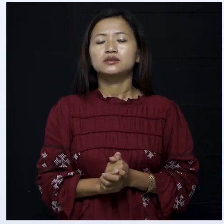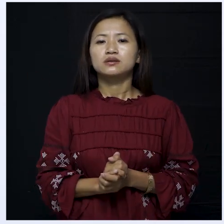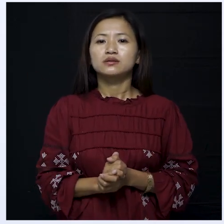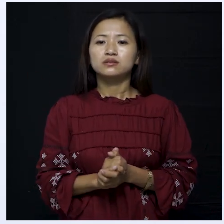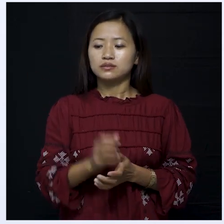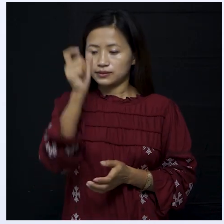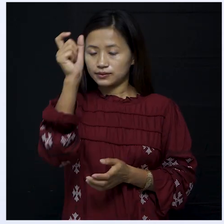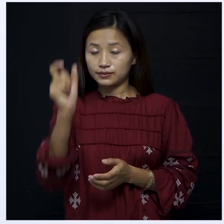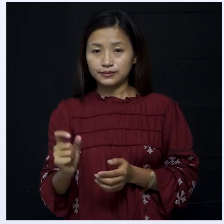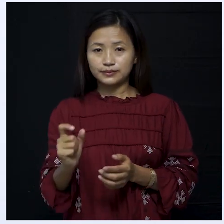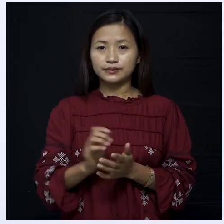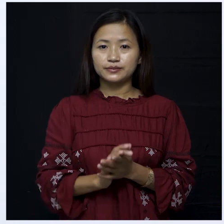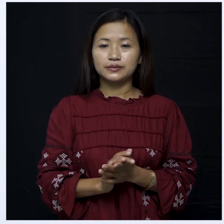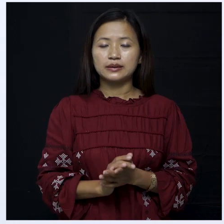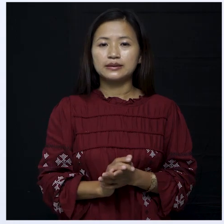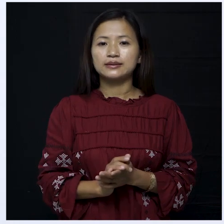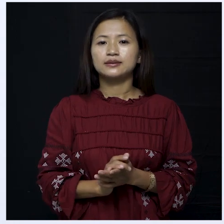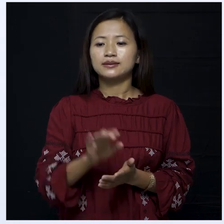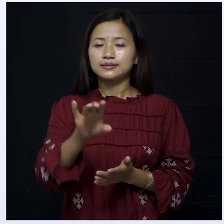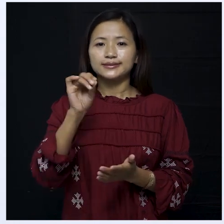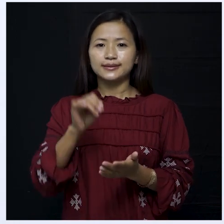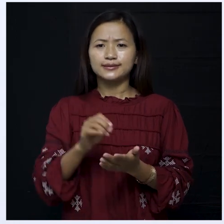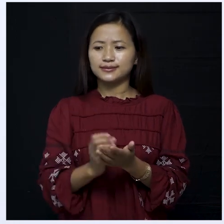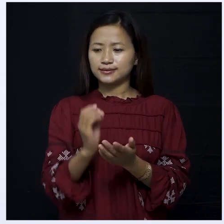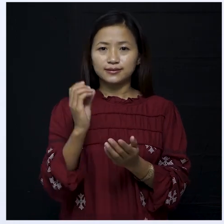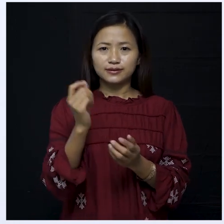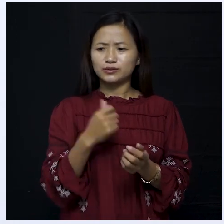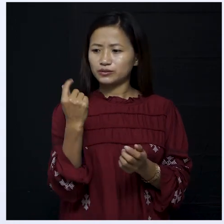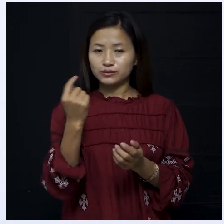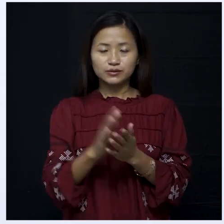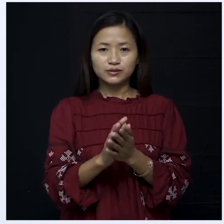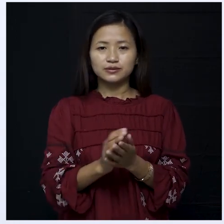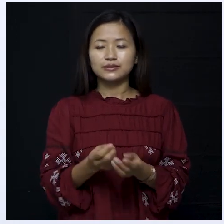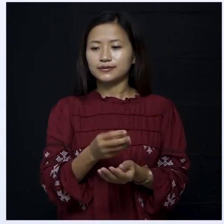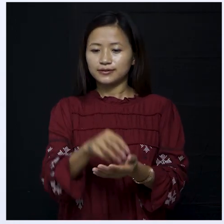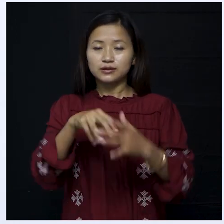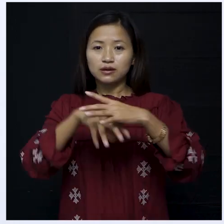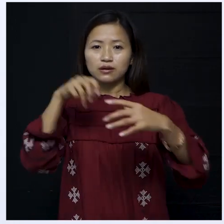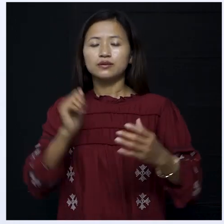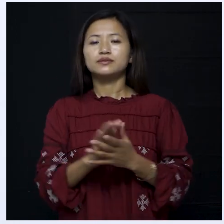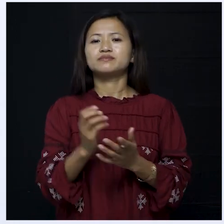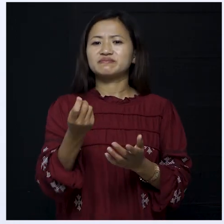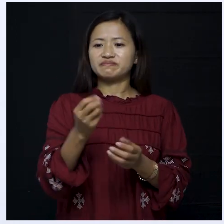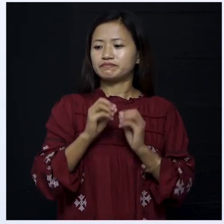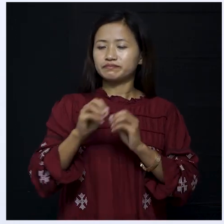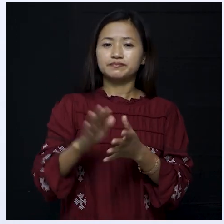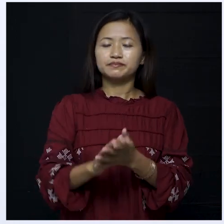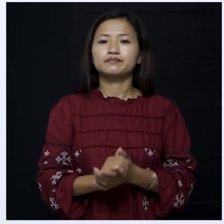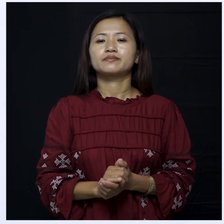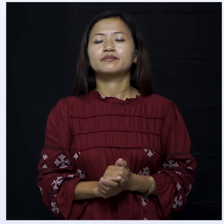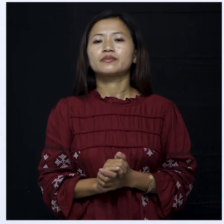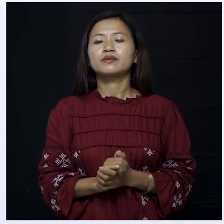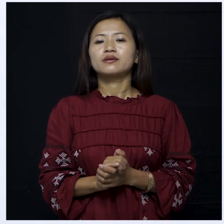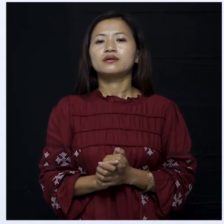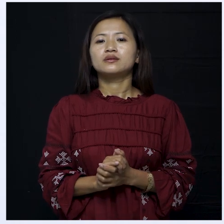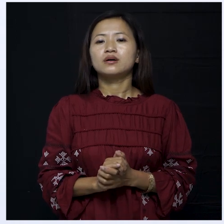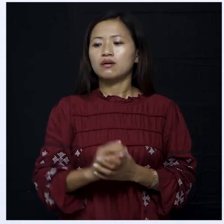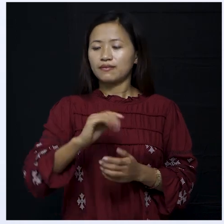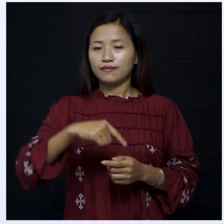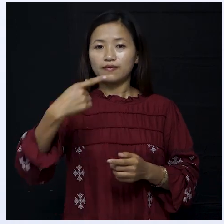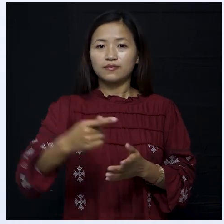the person has taken the trash out and completed. So that's what we have here. So